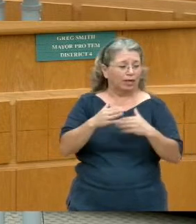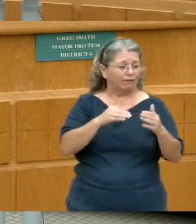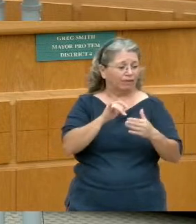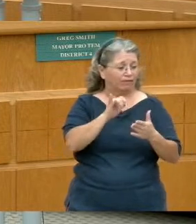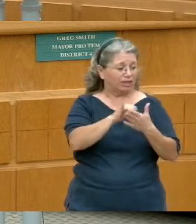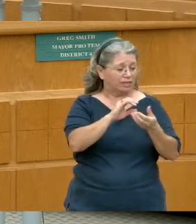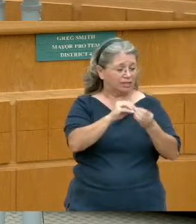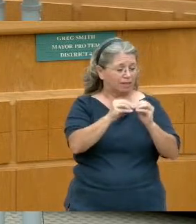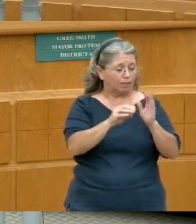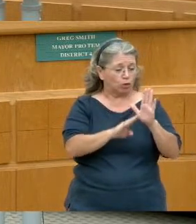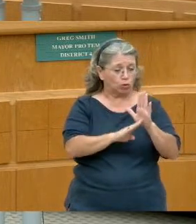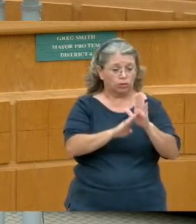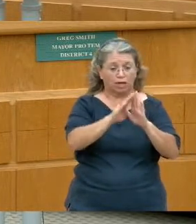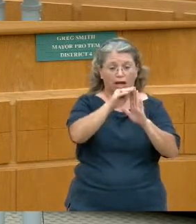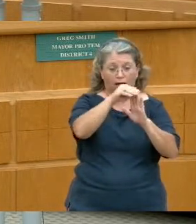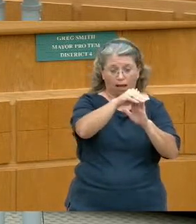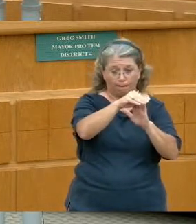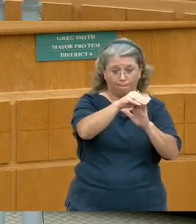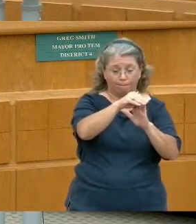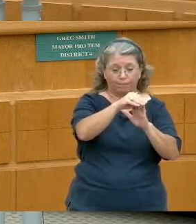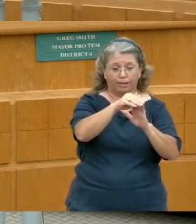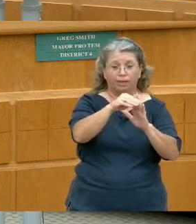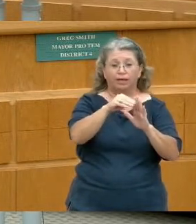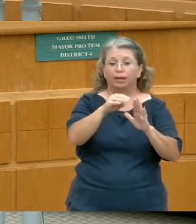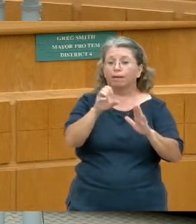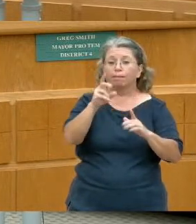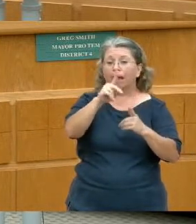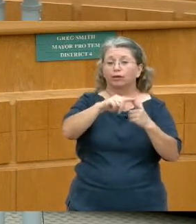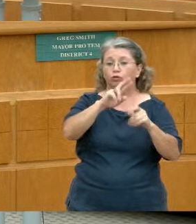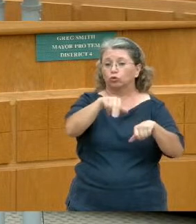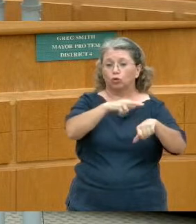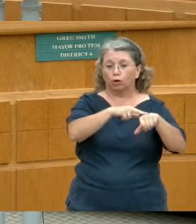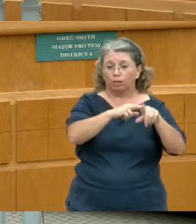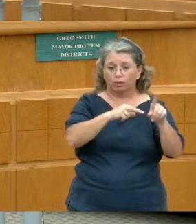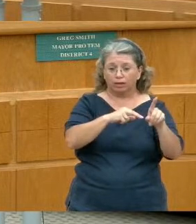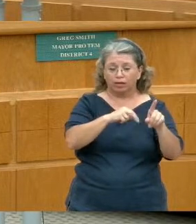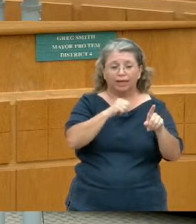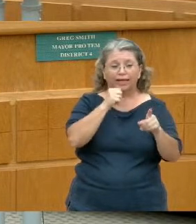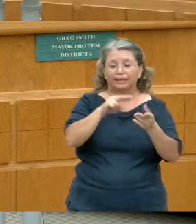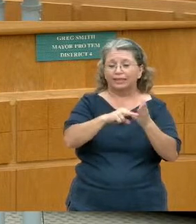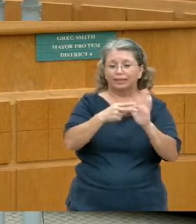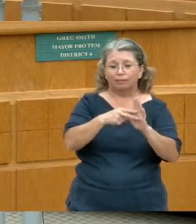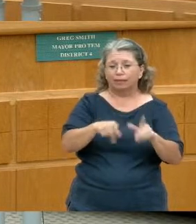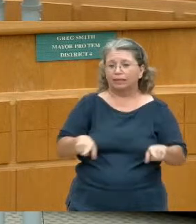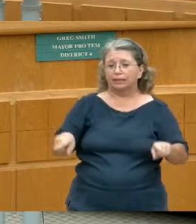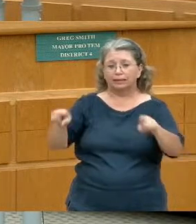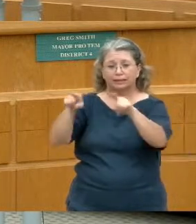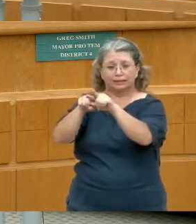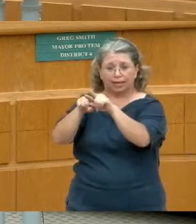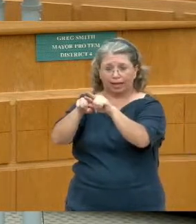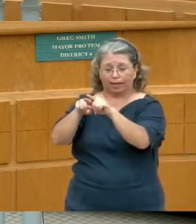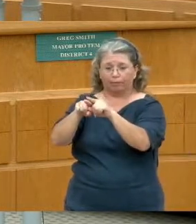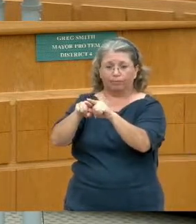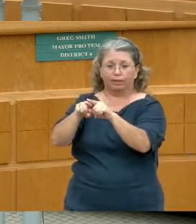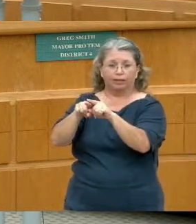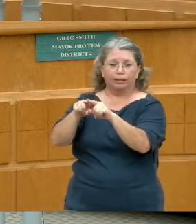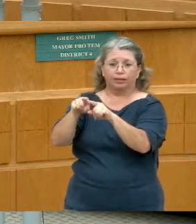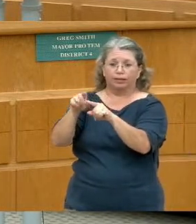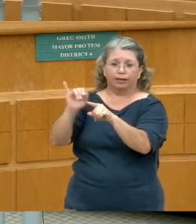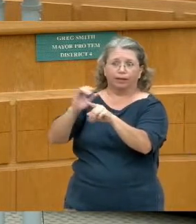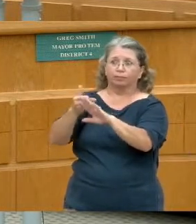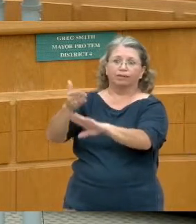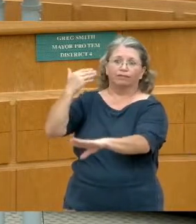properly, if we get back to normal, it doesn't mean the same thing as it did back here where we were being told not to wear masks,